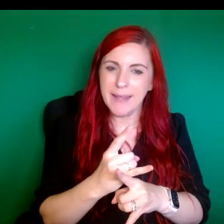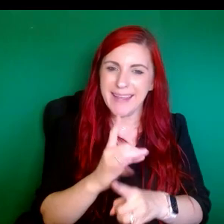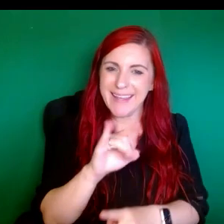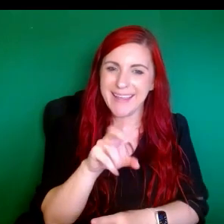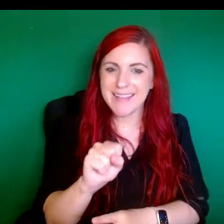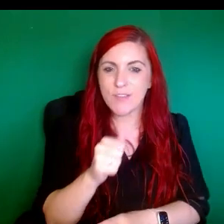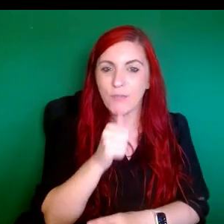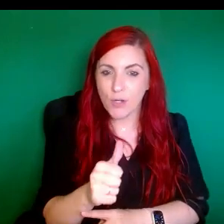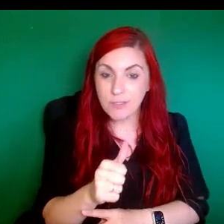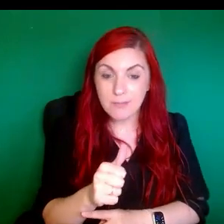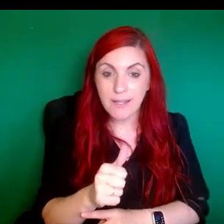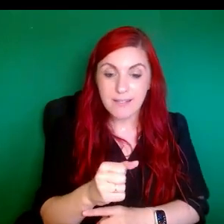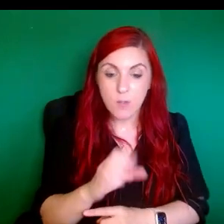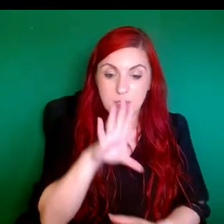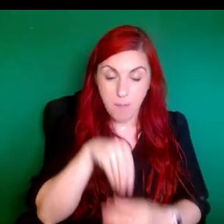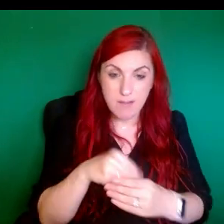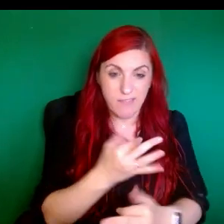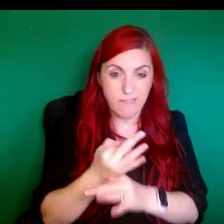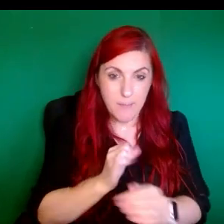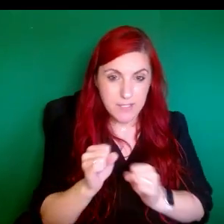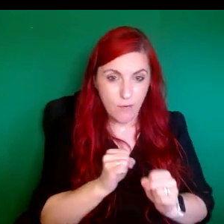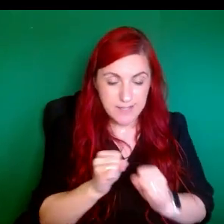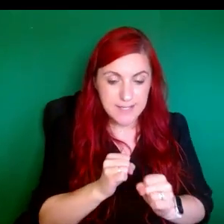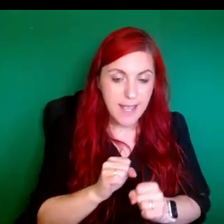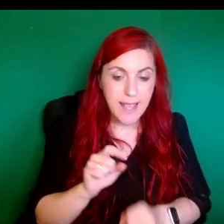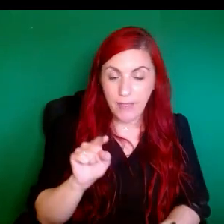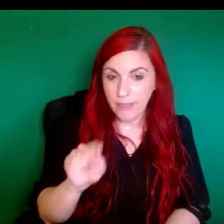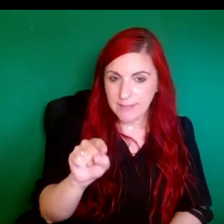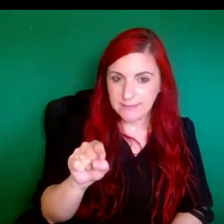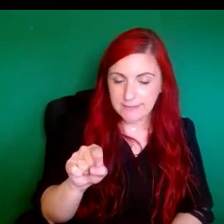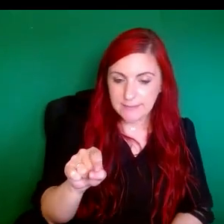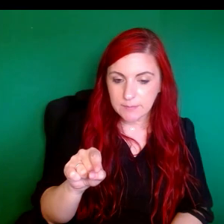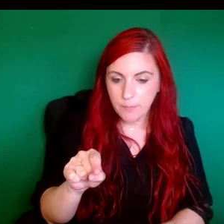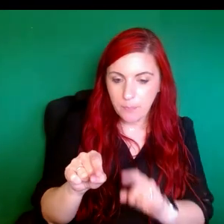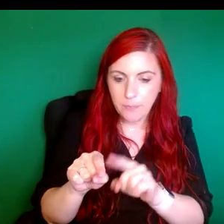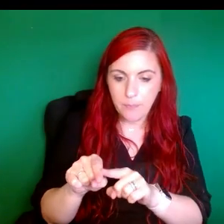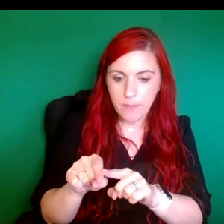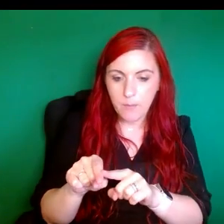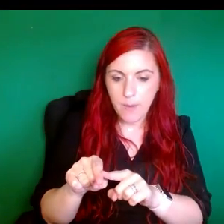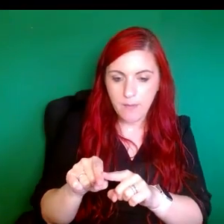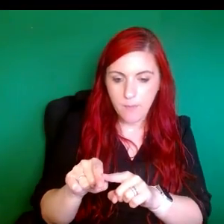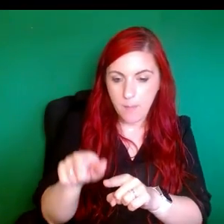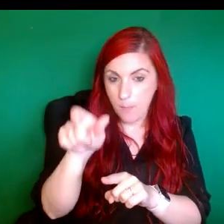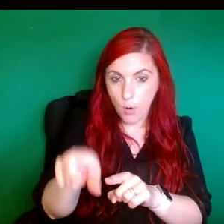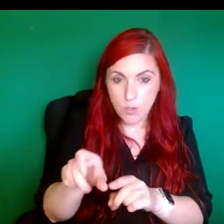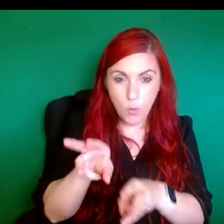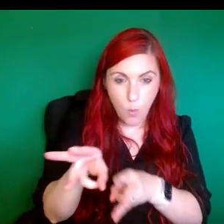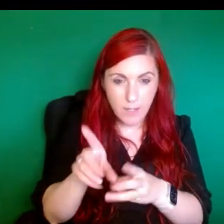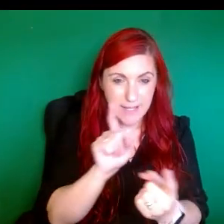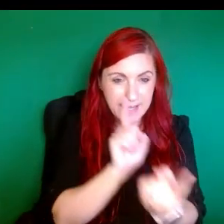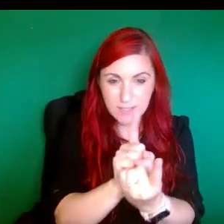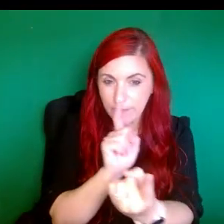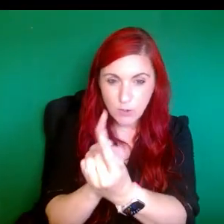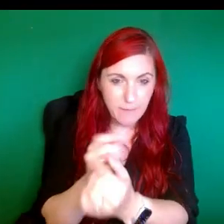service. And within that, we have a worker who works with every individual family and creates with each child